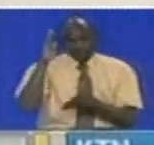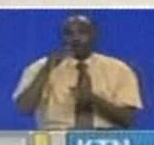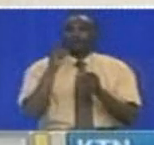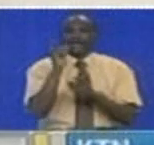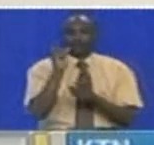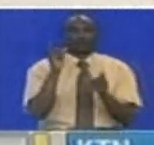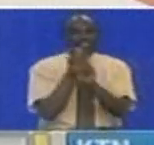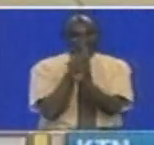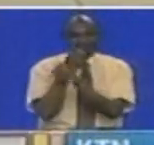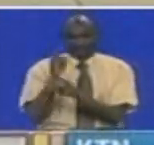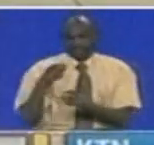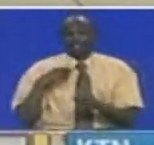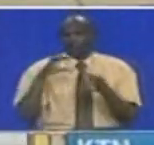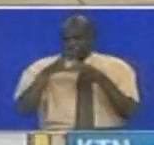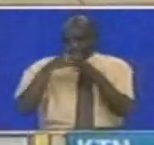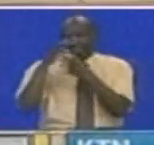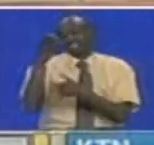medals, mostly in the Olympics.